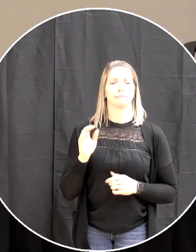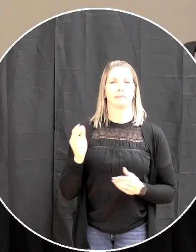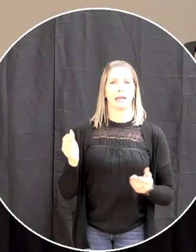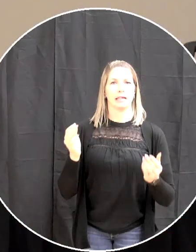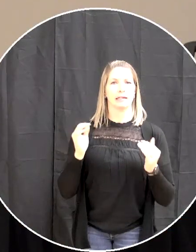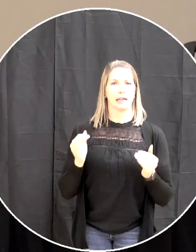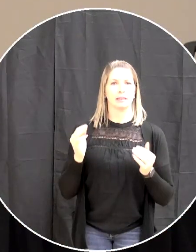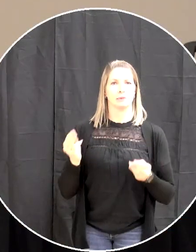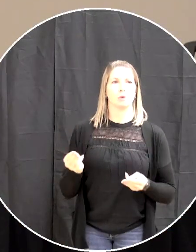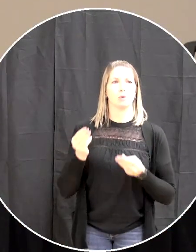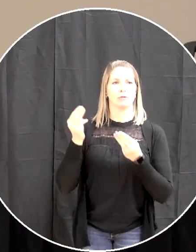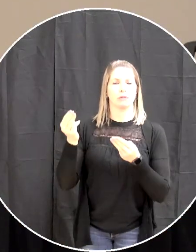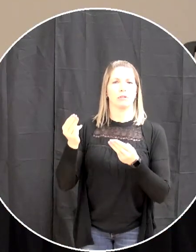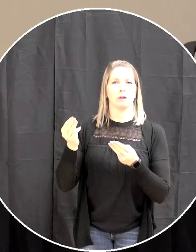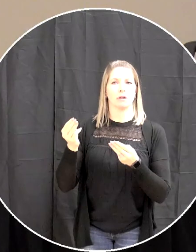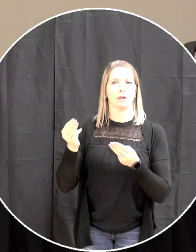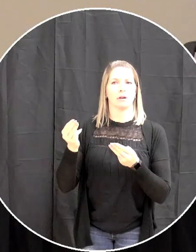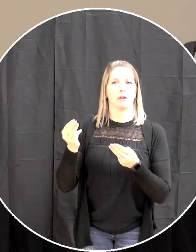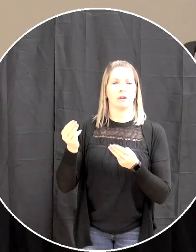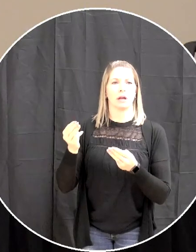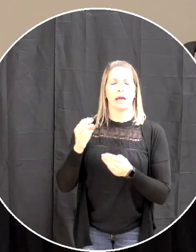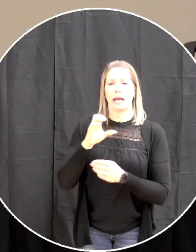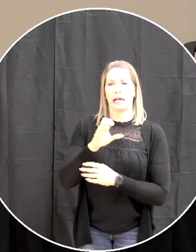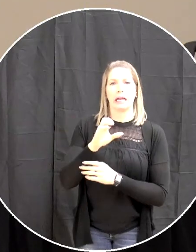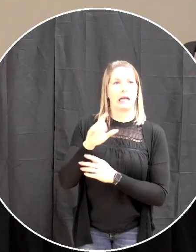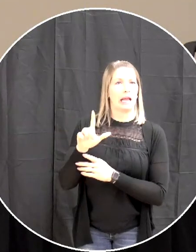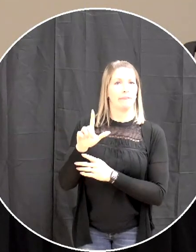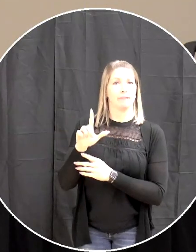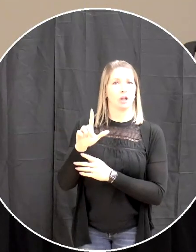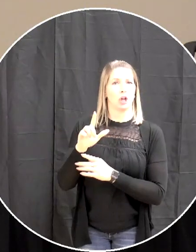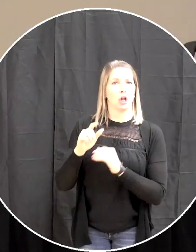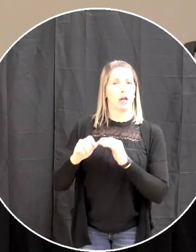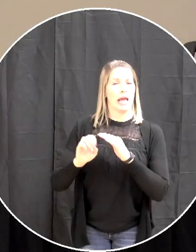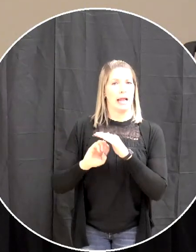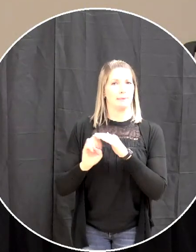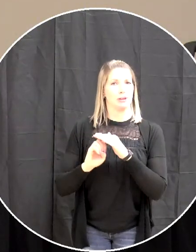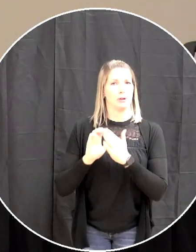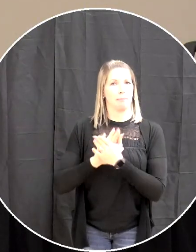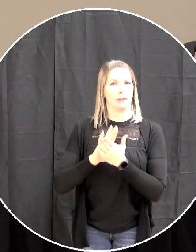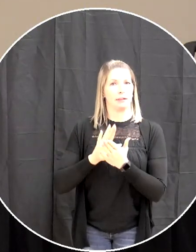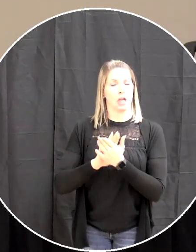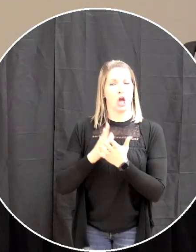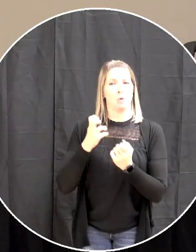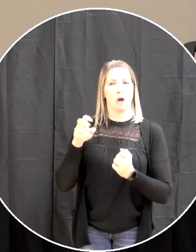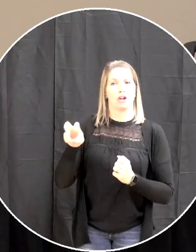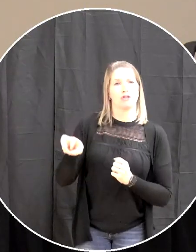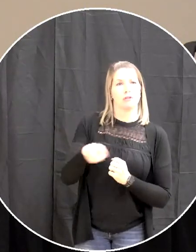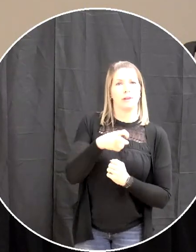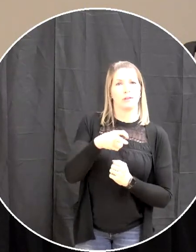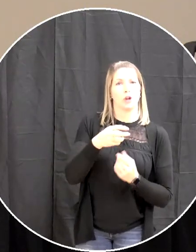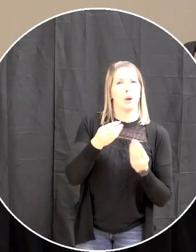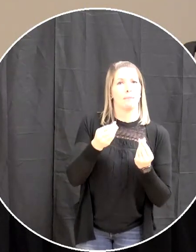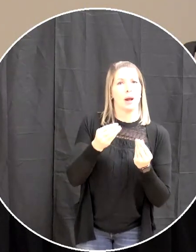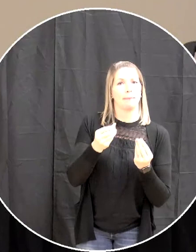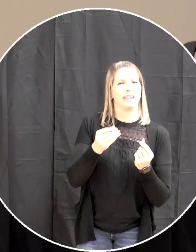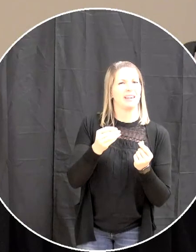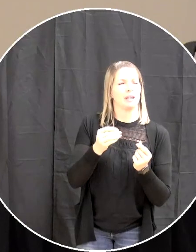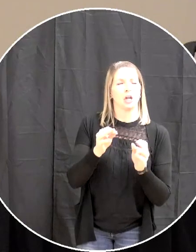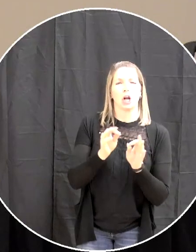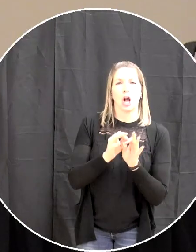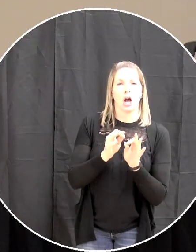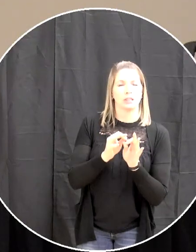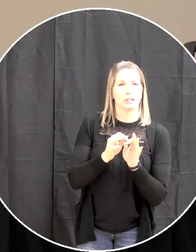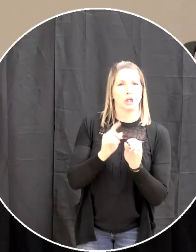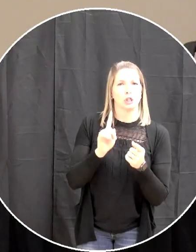the board approve the transfer of the former Clarenville Primary School building and associated properties to the town of Clarenville for a nominal cost, with